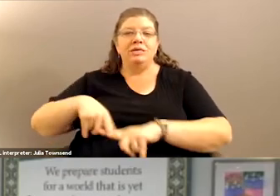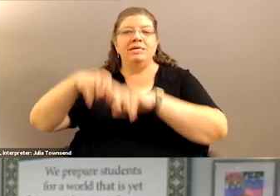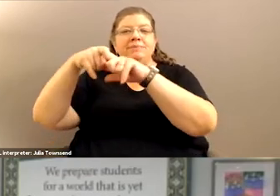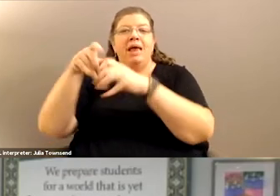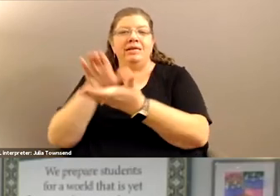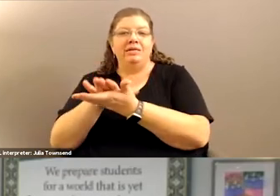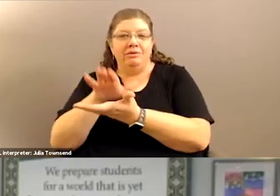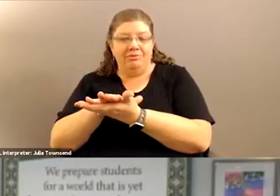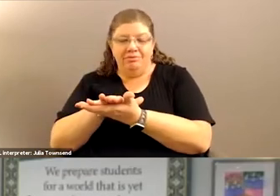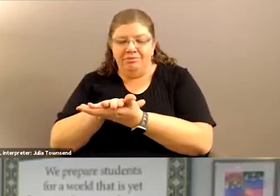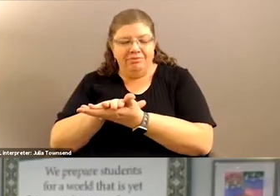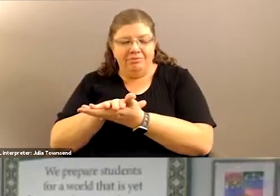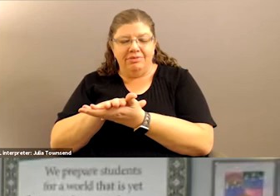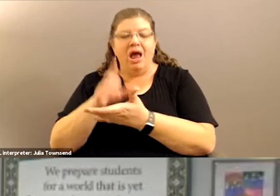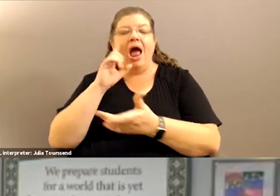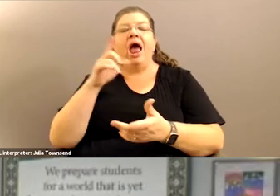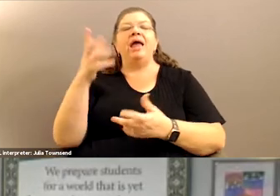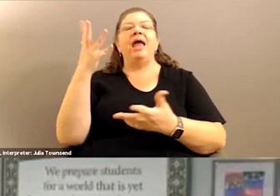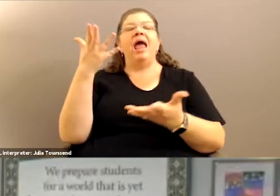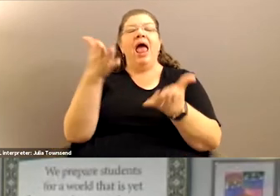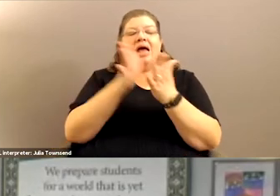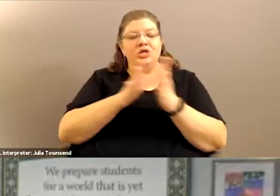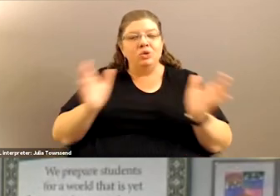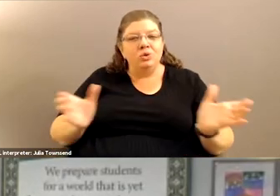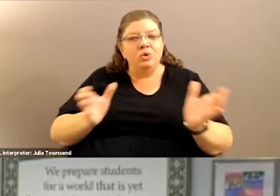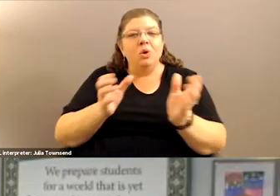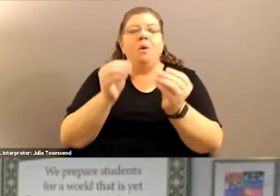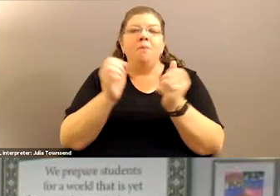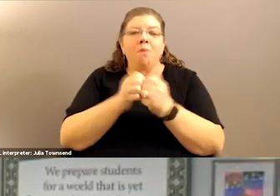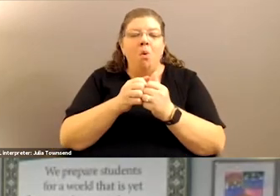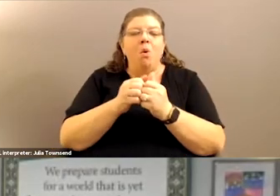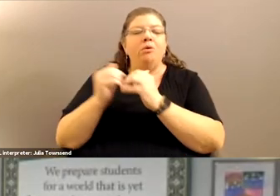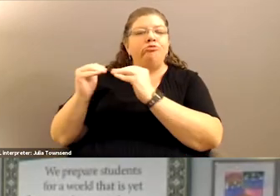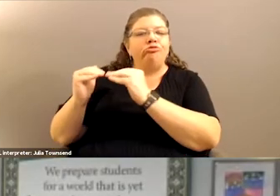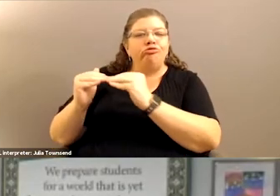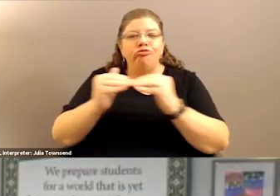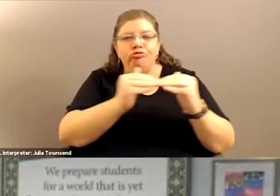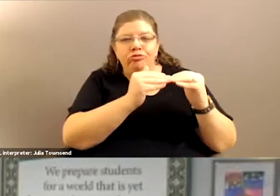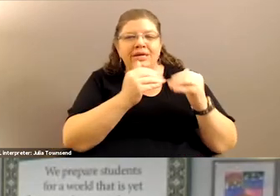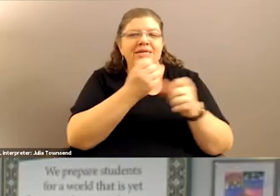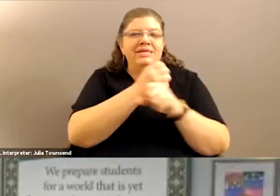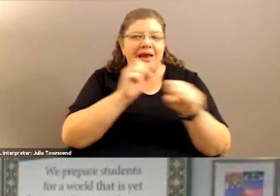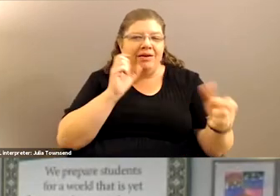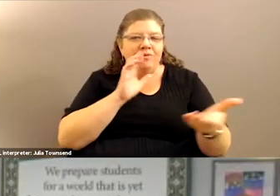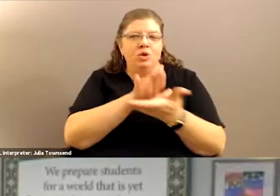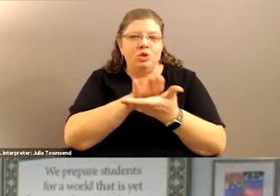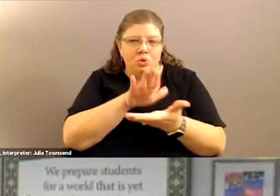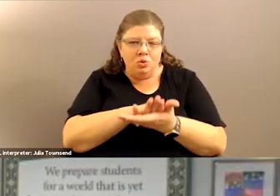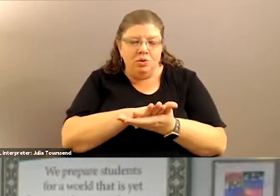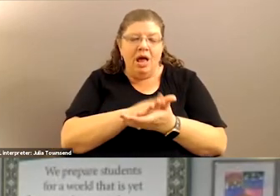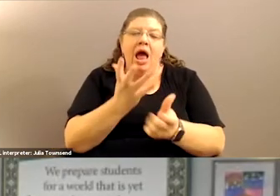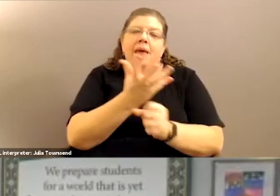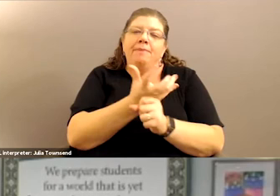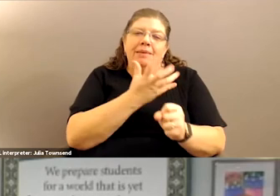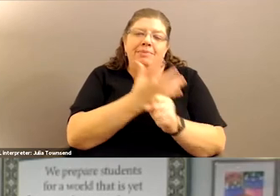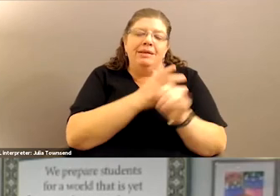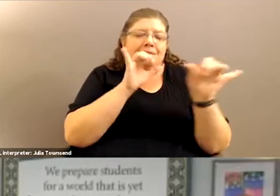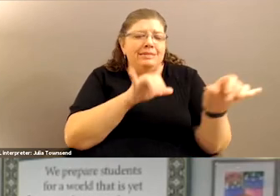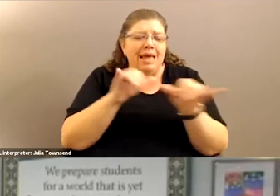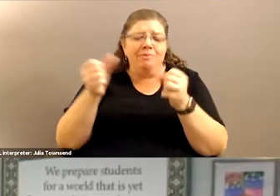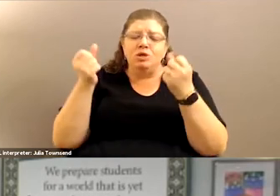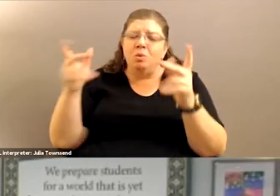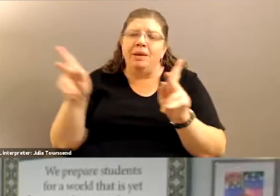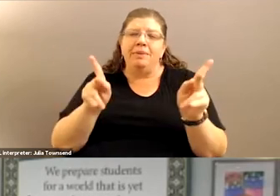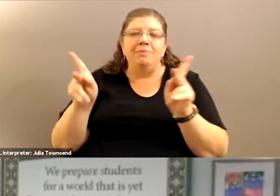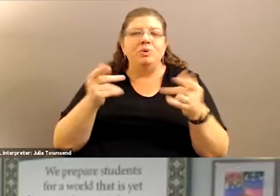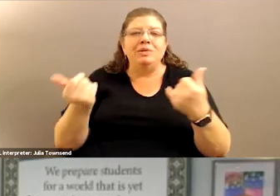consider alternative more effective approaches to supporting safety in our schools i am making the plea along with so many other voices here this evening that